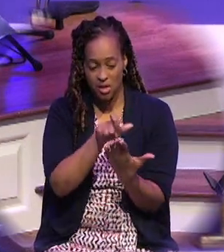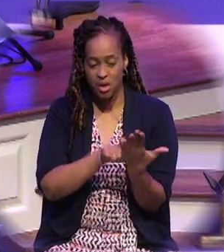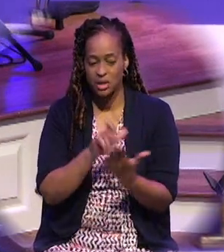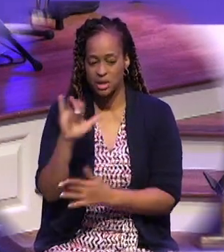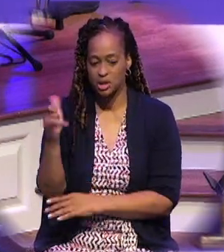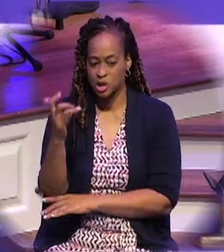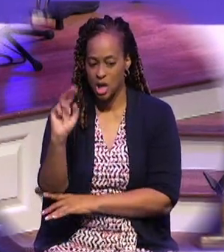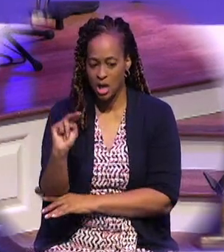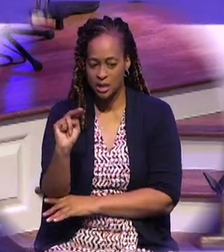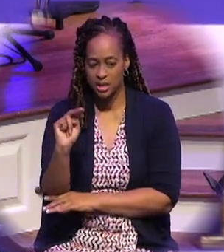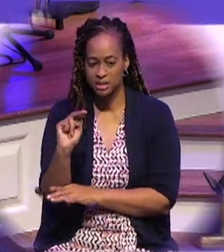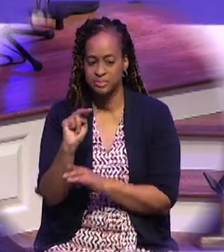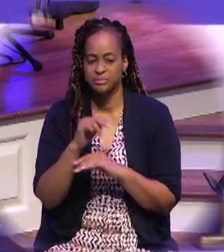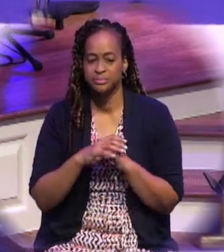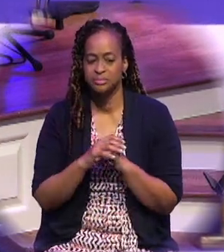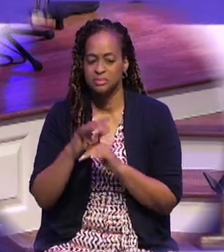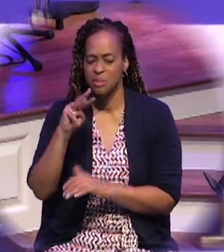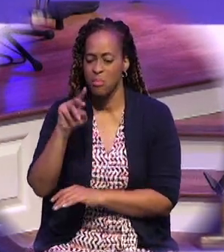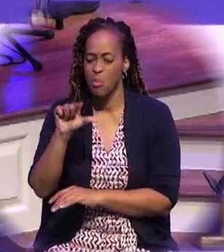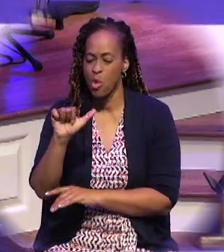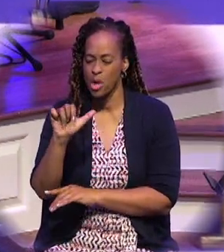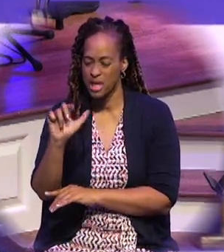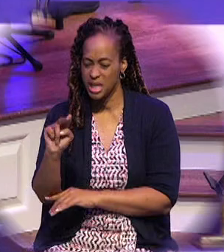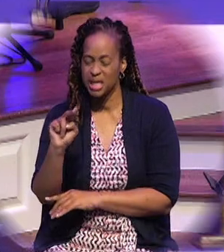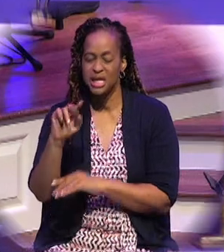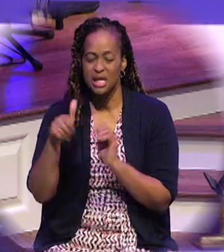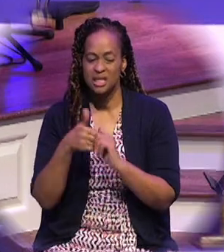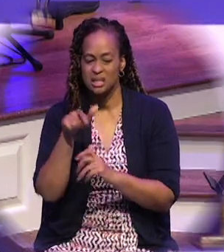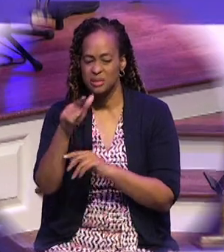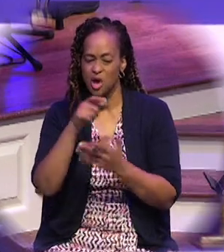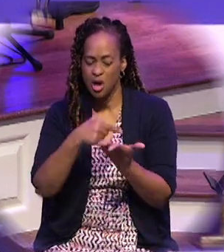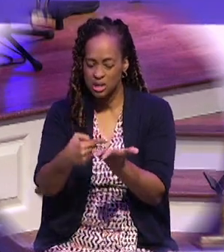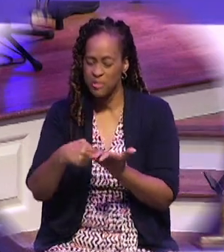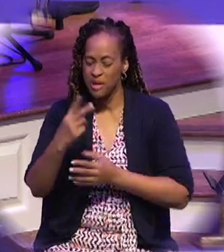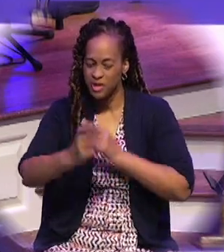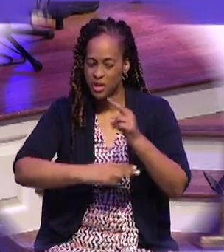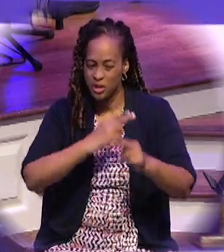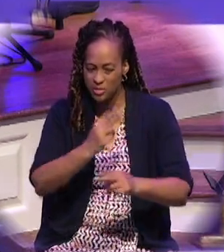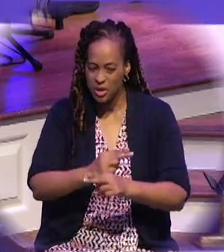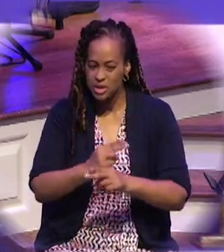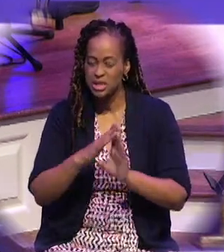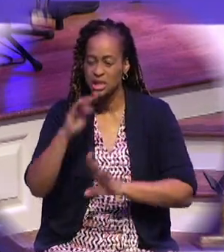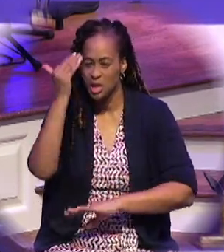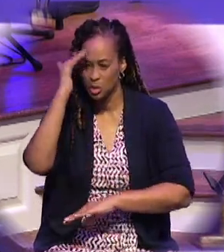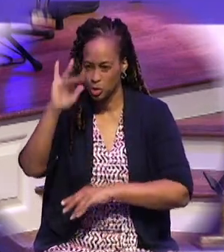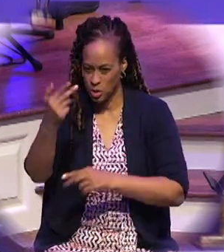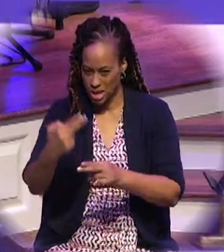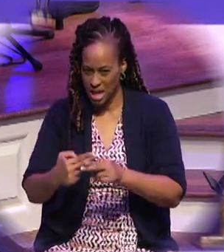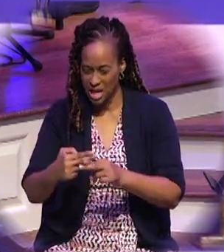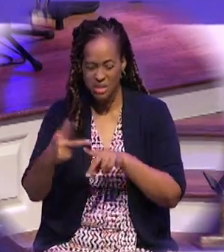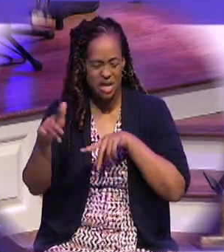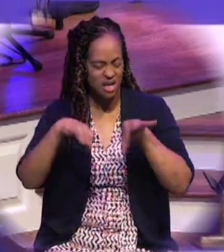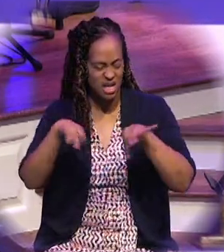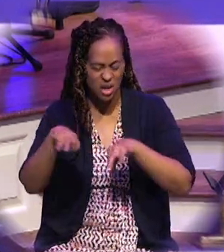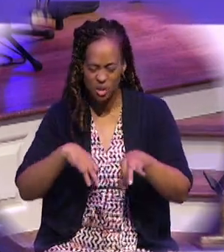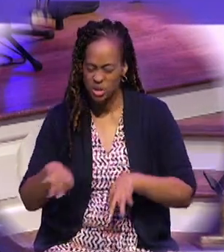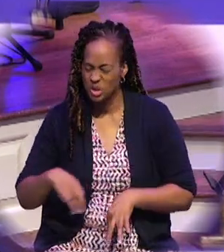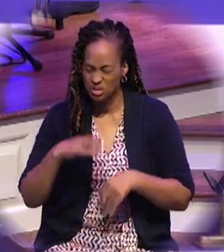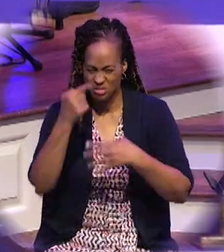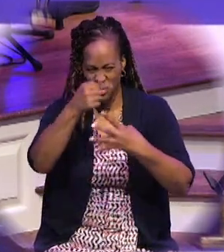Horgan. It's about, does the universe remember your name? And he goes through all of